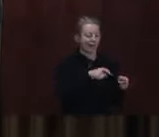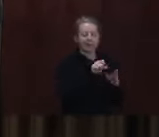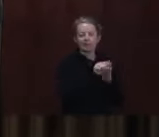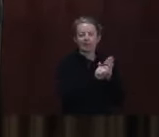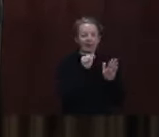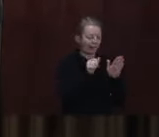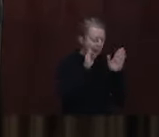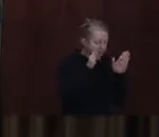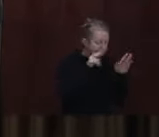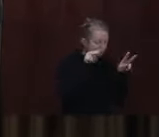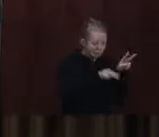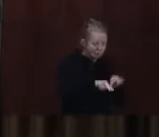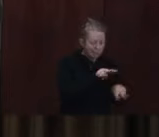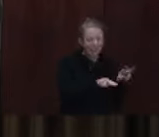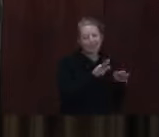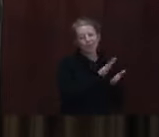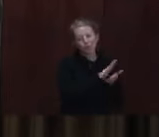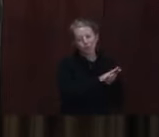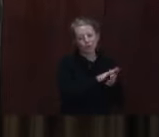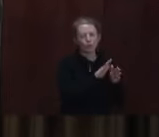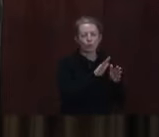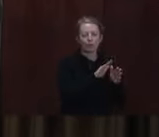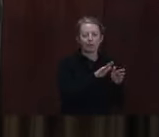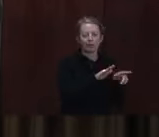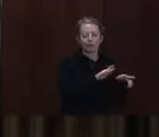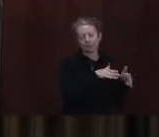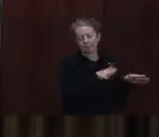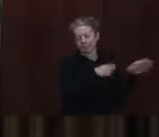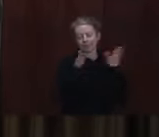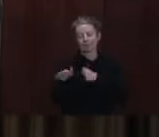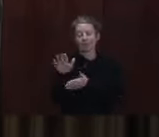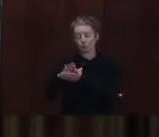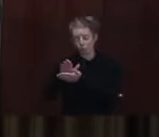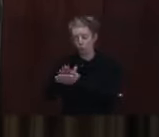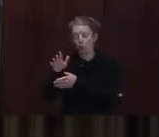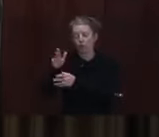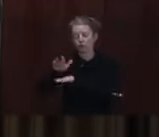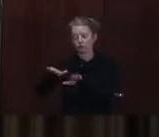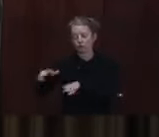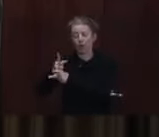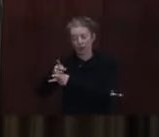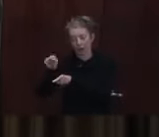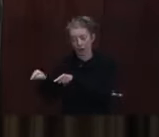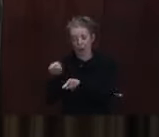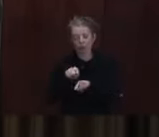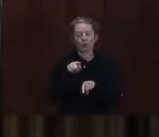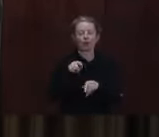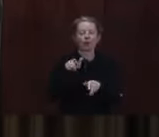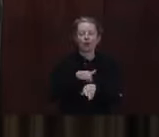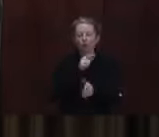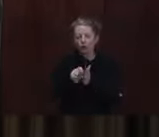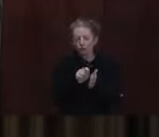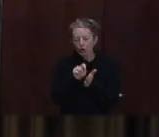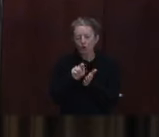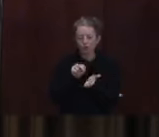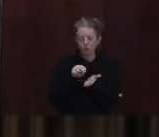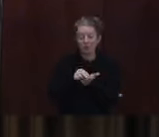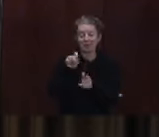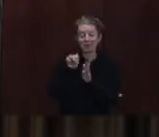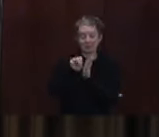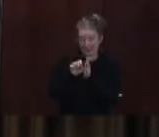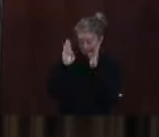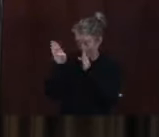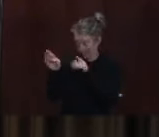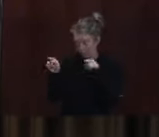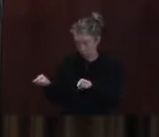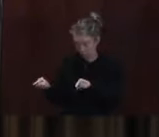like a school or a child care center or a long-term care facility. And so that cluster report pulls all of the reports